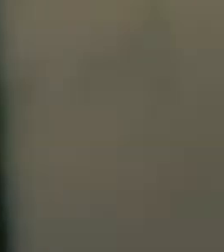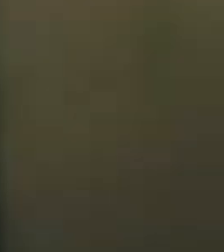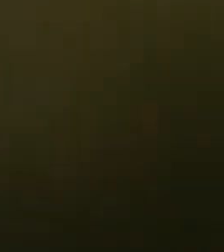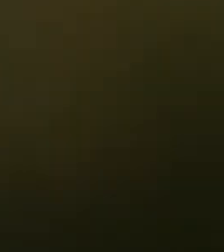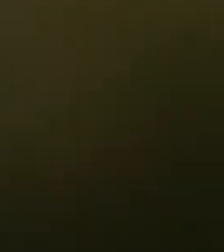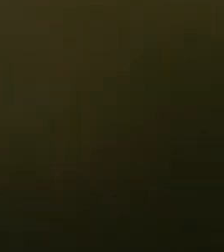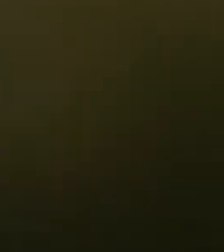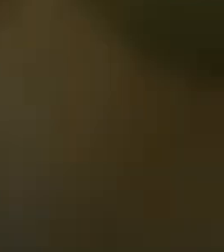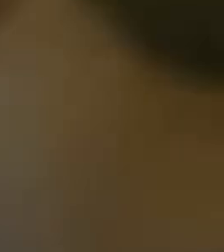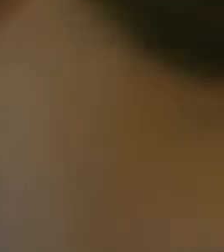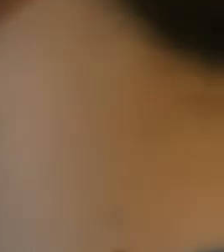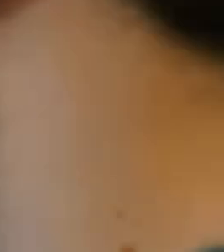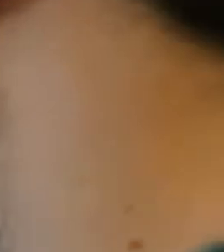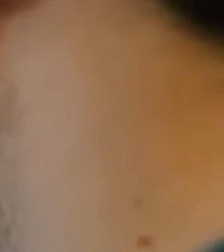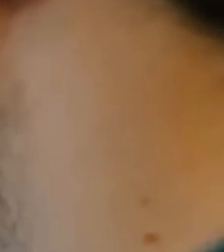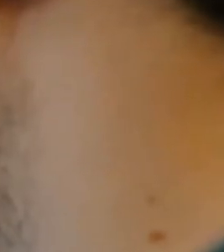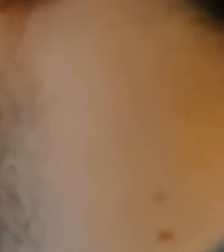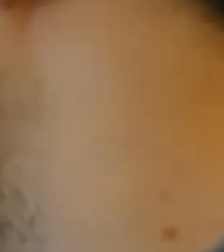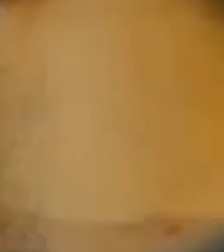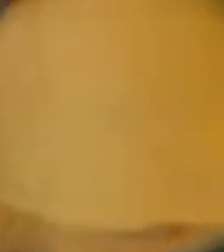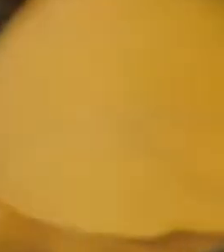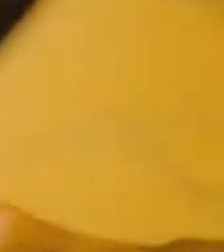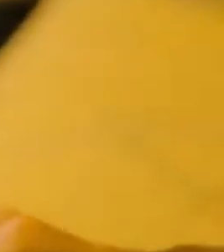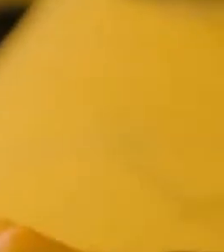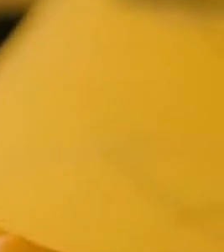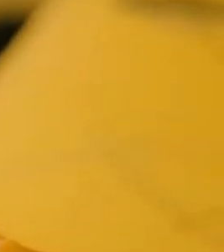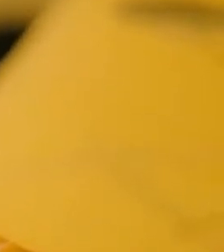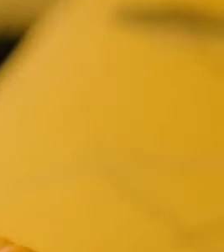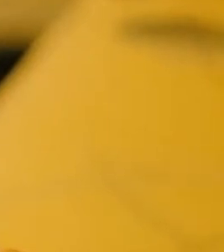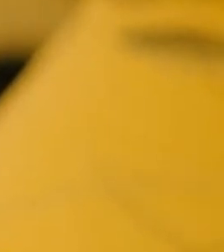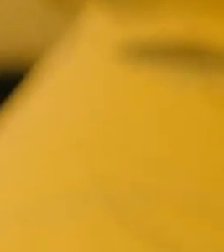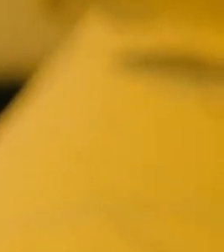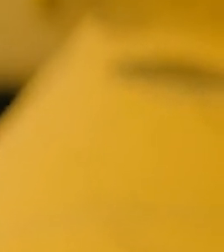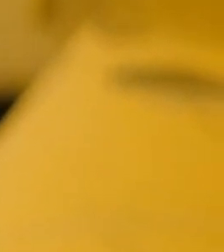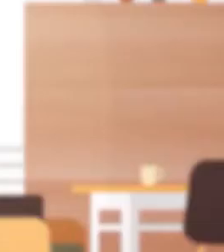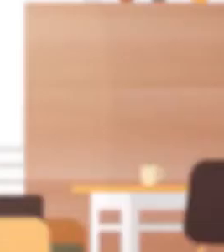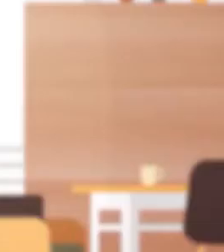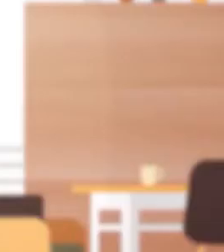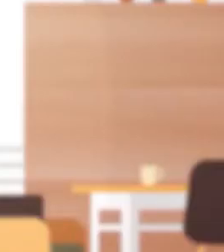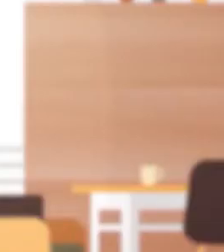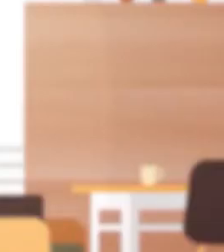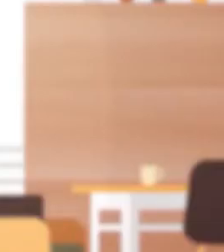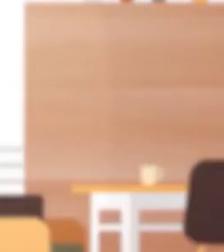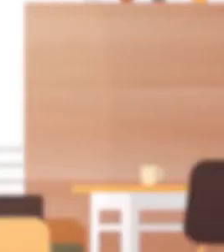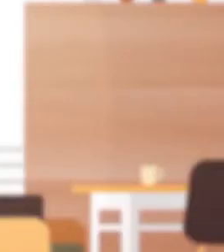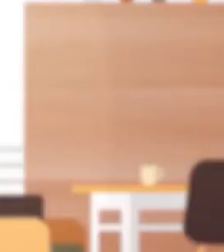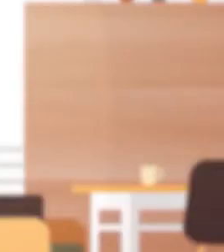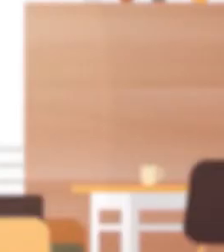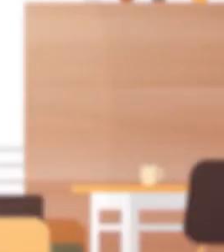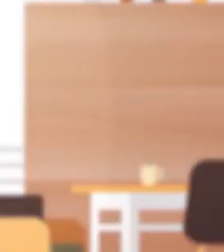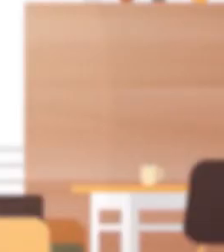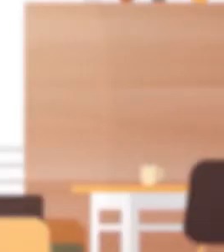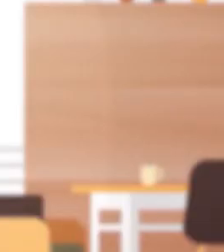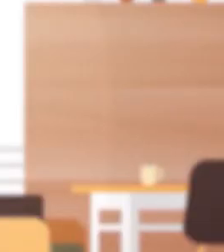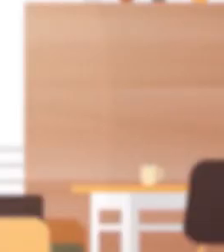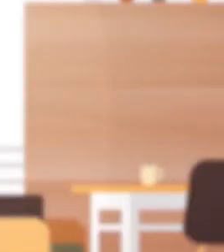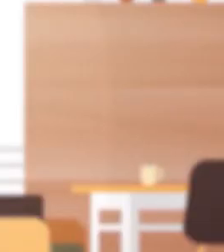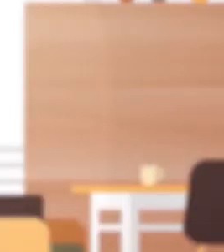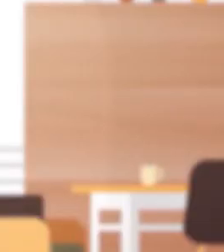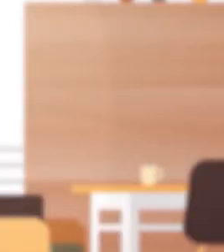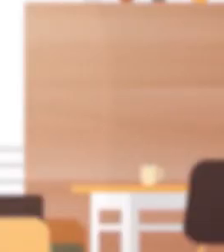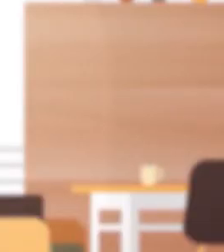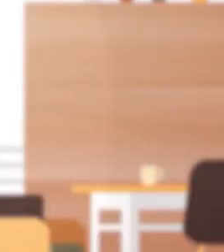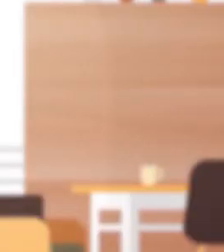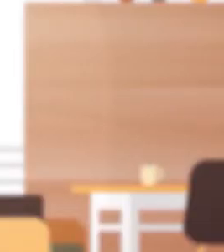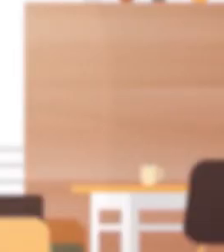full potential with free, built-in solutions that are easy to discover, learn, and use. We're building Windows for each of us so that